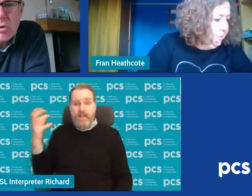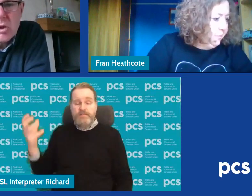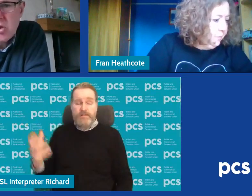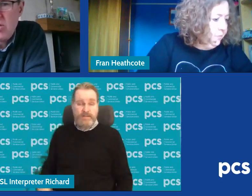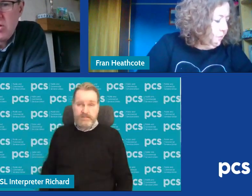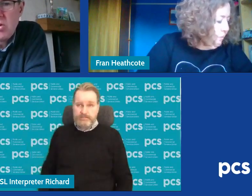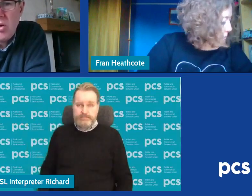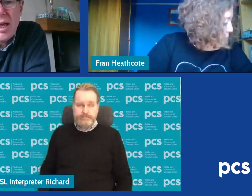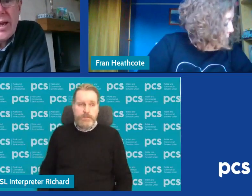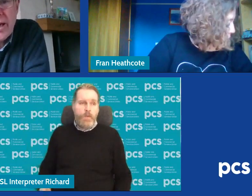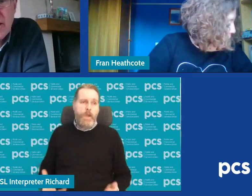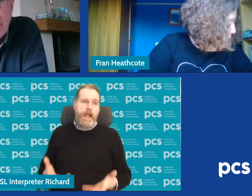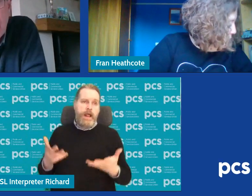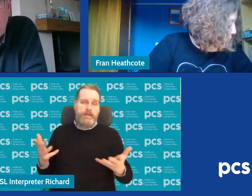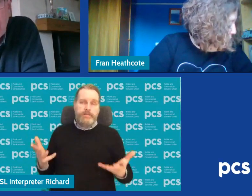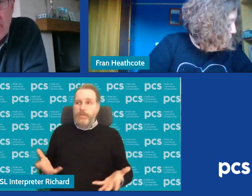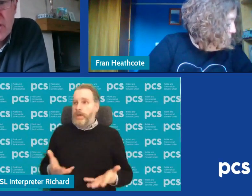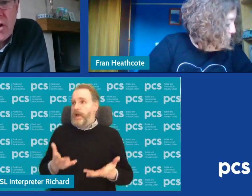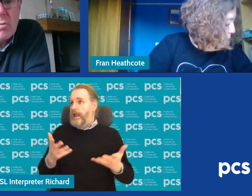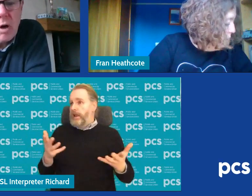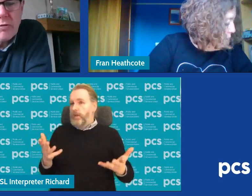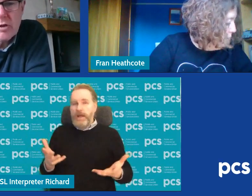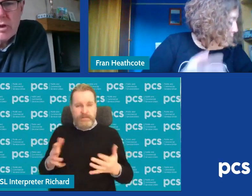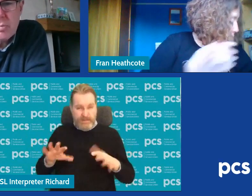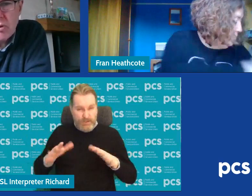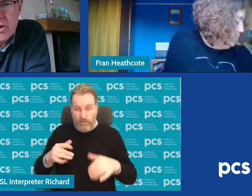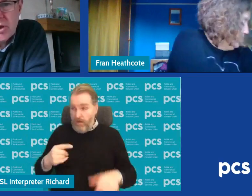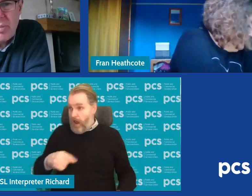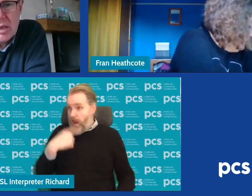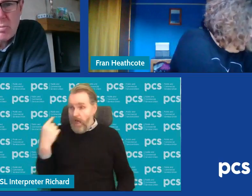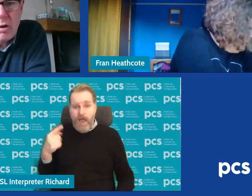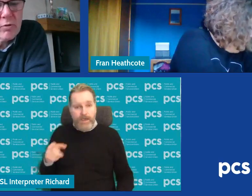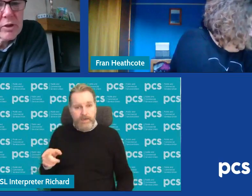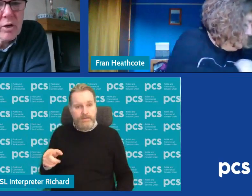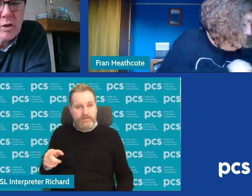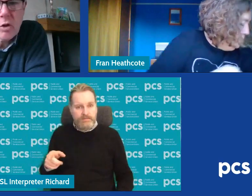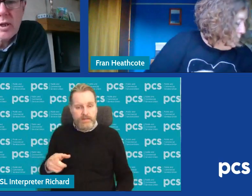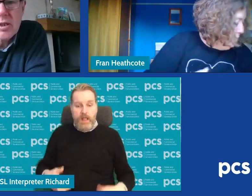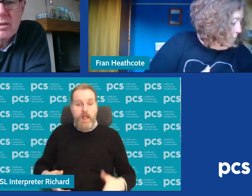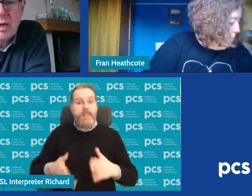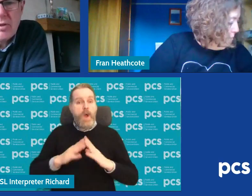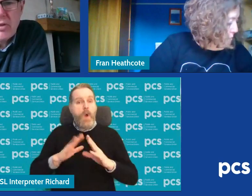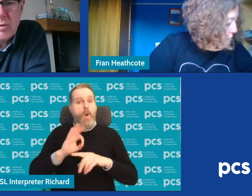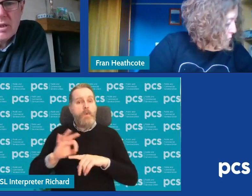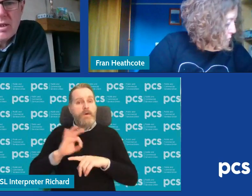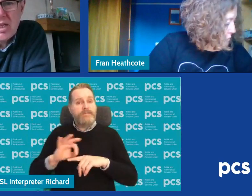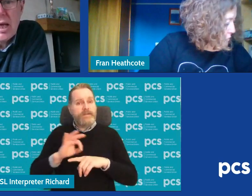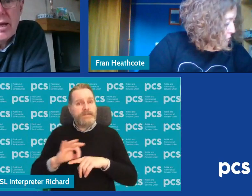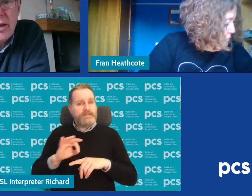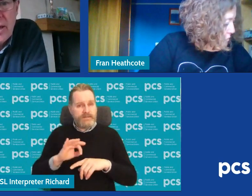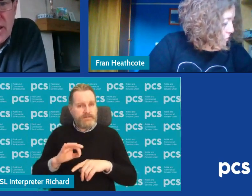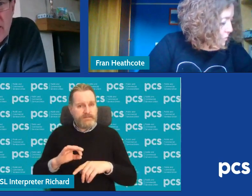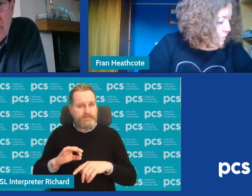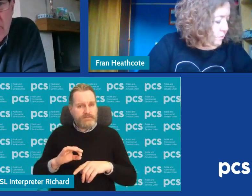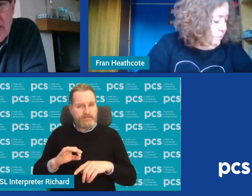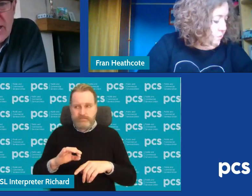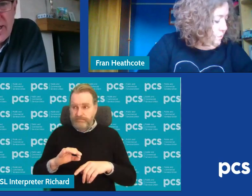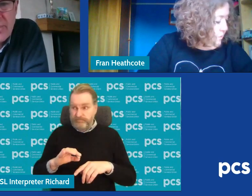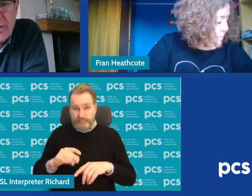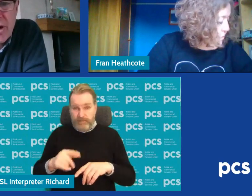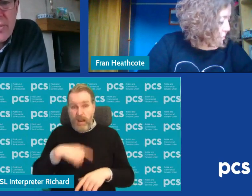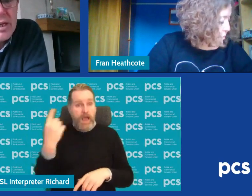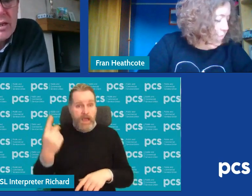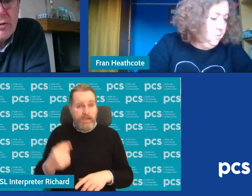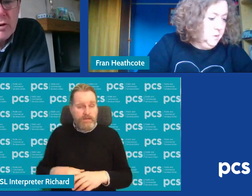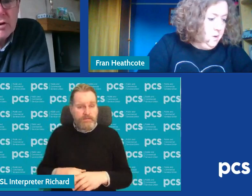is close to lying. I mean, the Home Office response to the Passport Office strike notice, I think, was a lie, because they